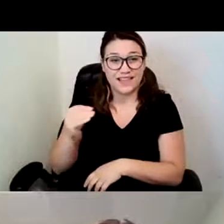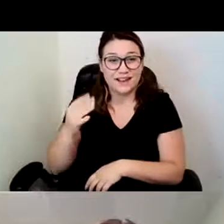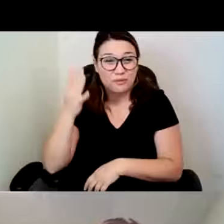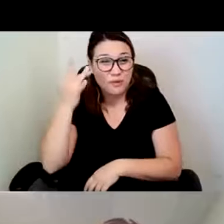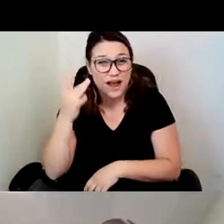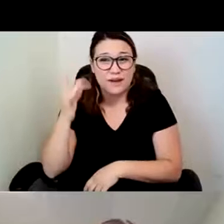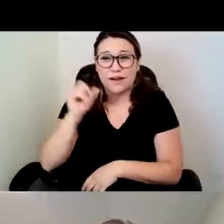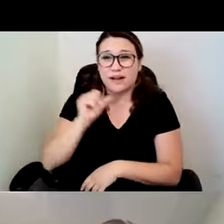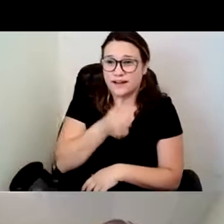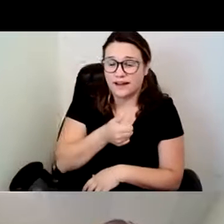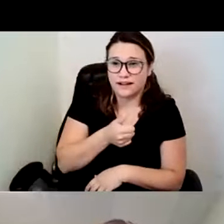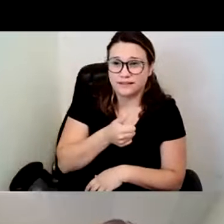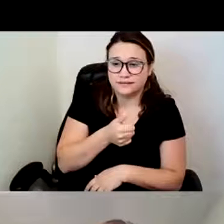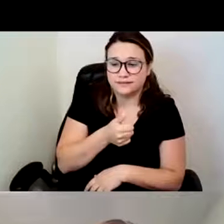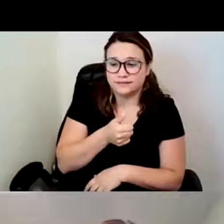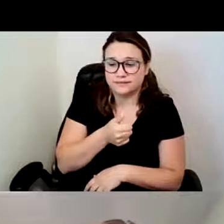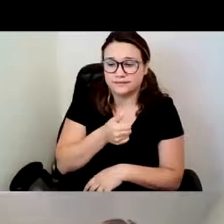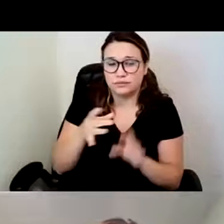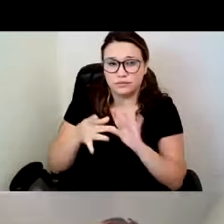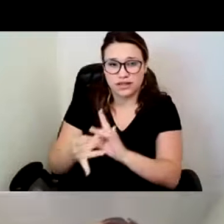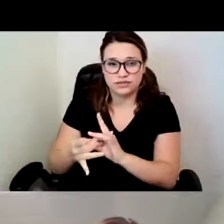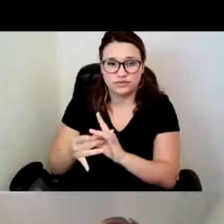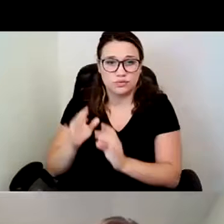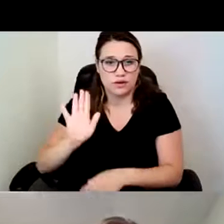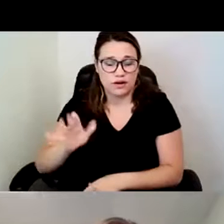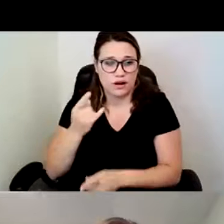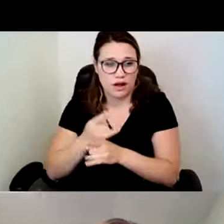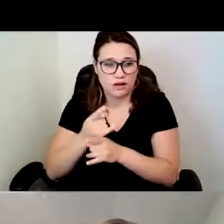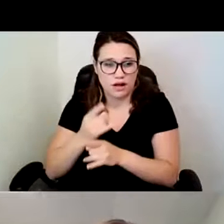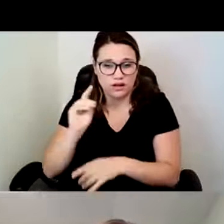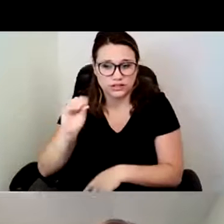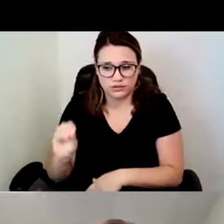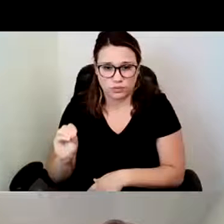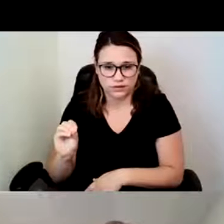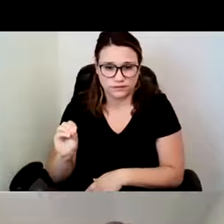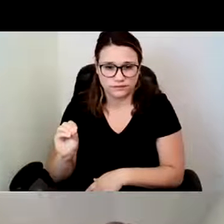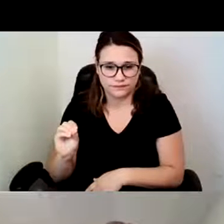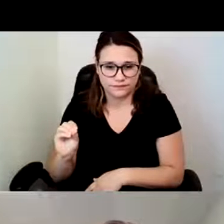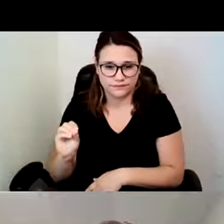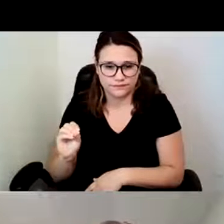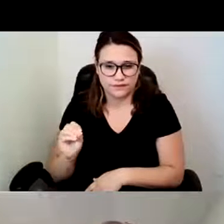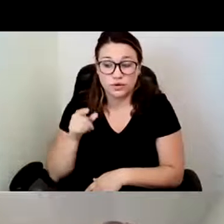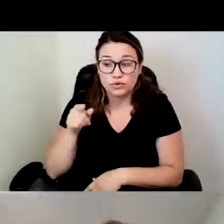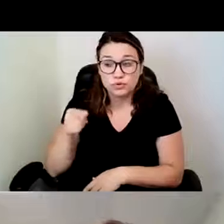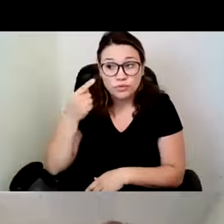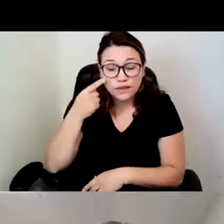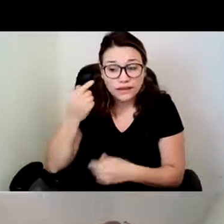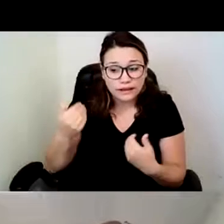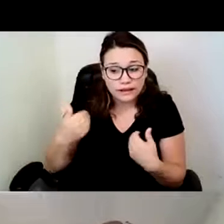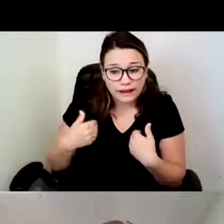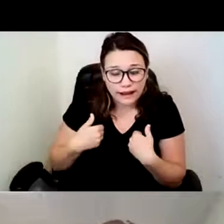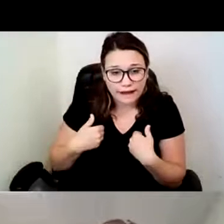to respond in the chat with that as well, I'll give people a minute. So would you suspect she may have an alcohol